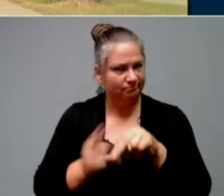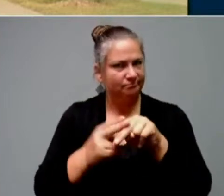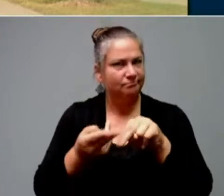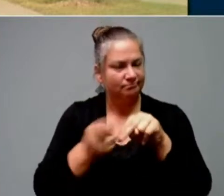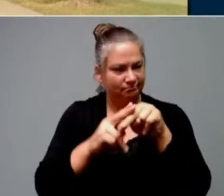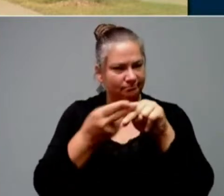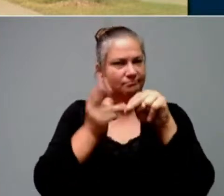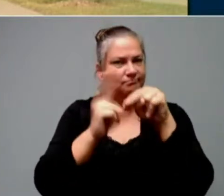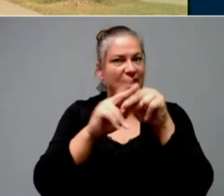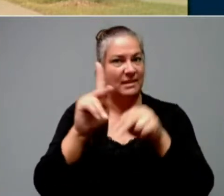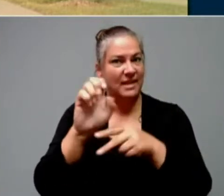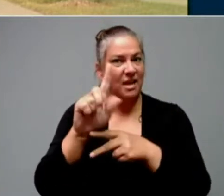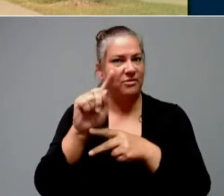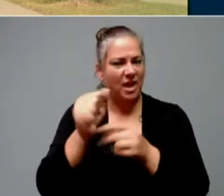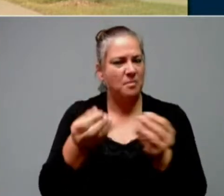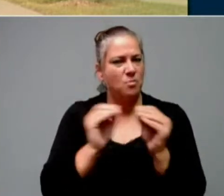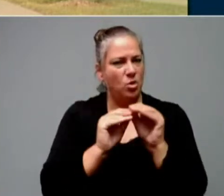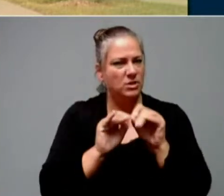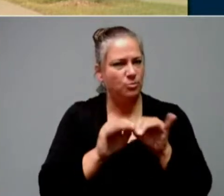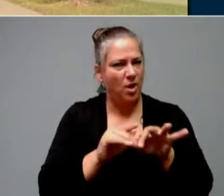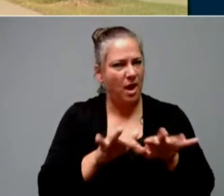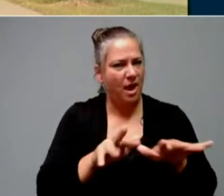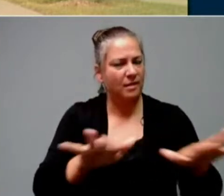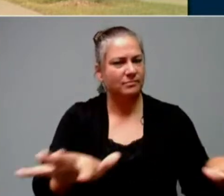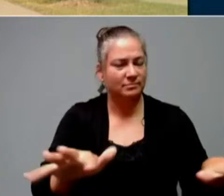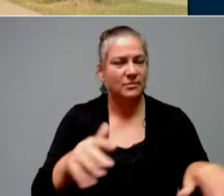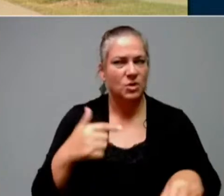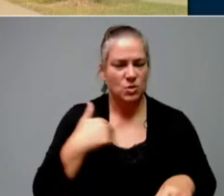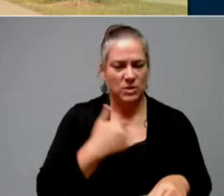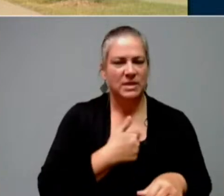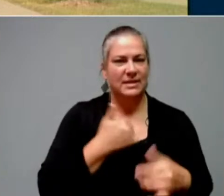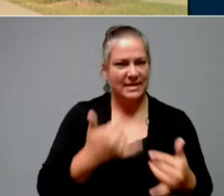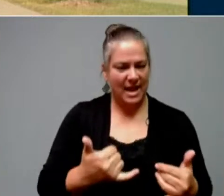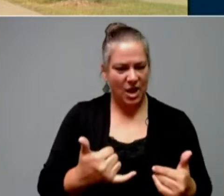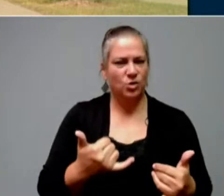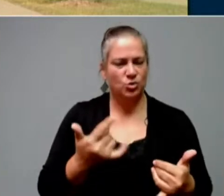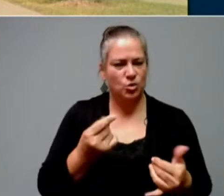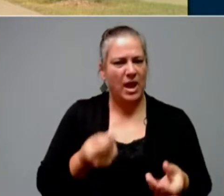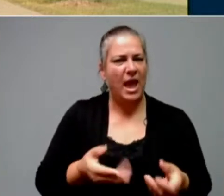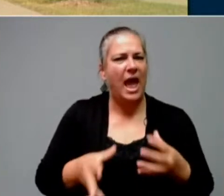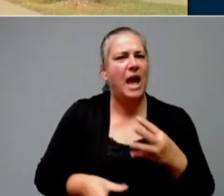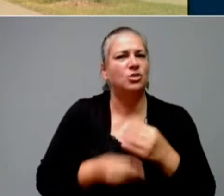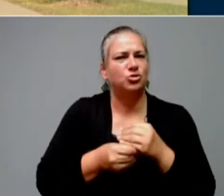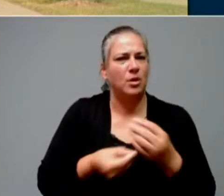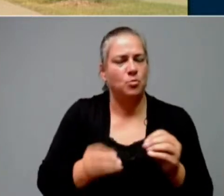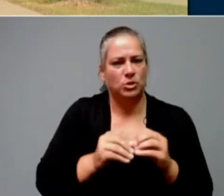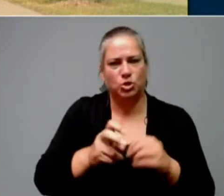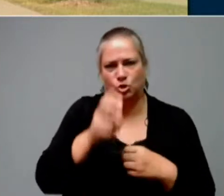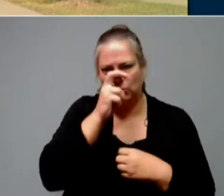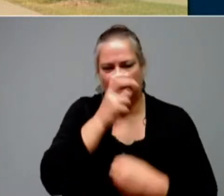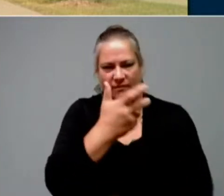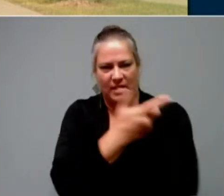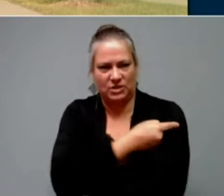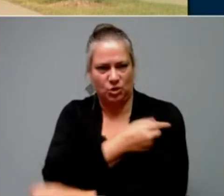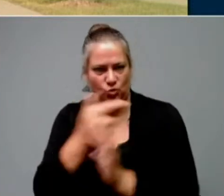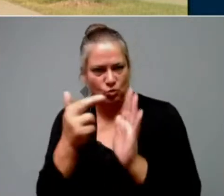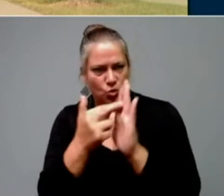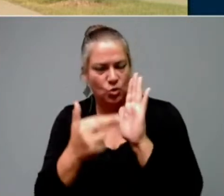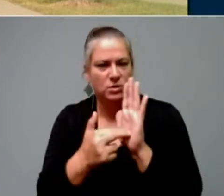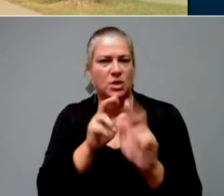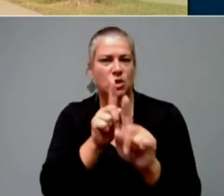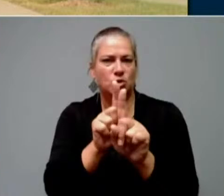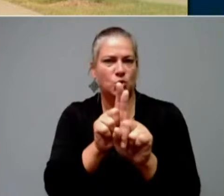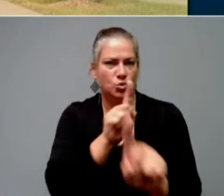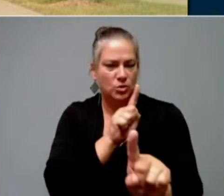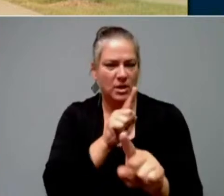to spread. We are taking additional safety precautions at our facilities, including strict masking rules, social distancing, and limits on